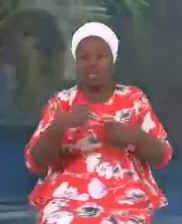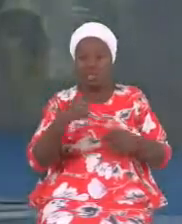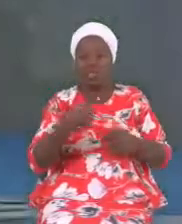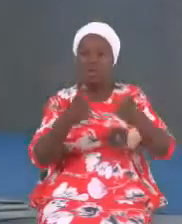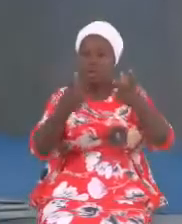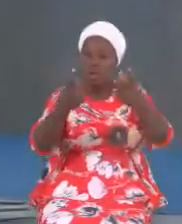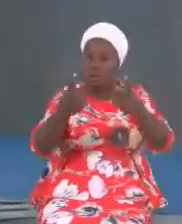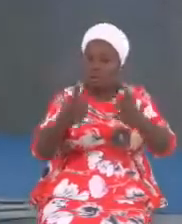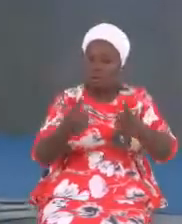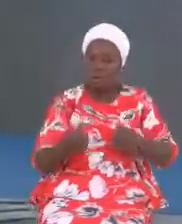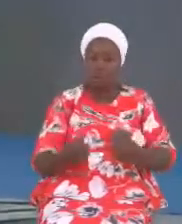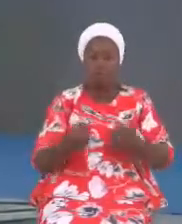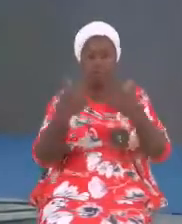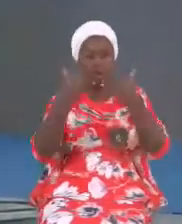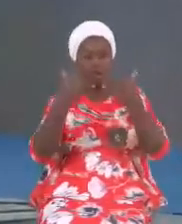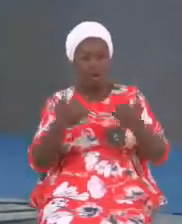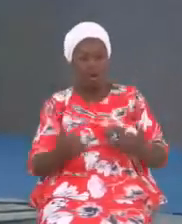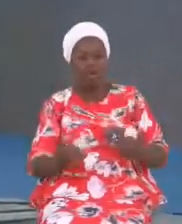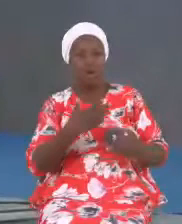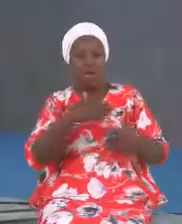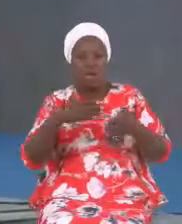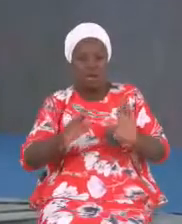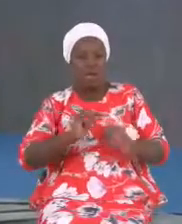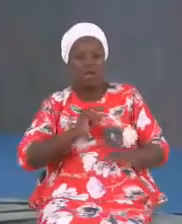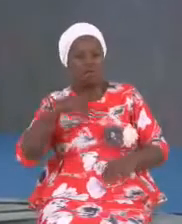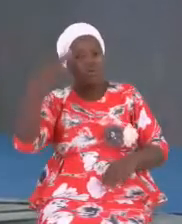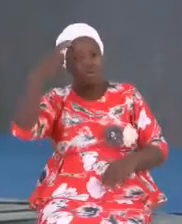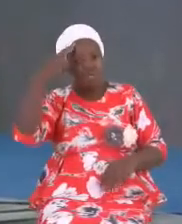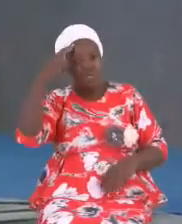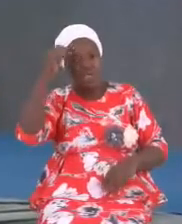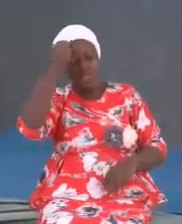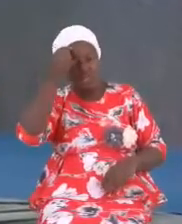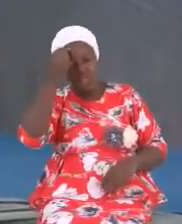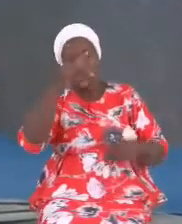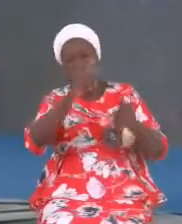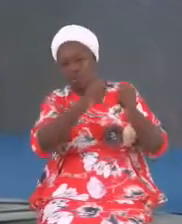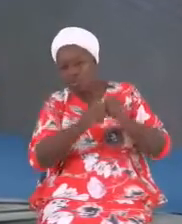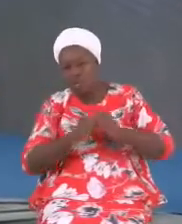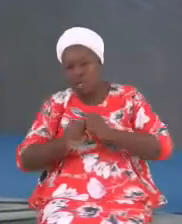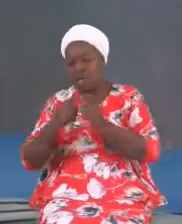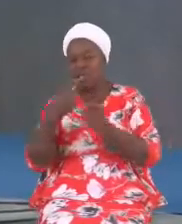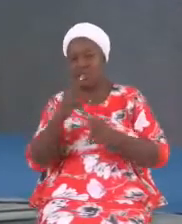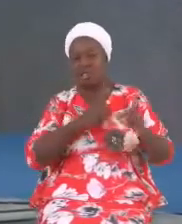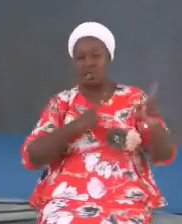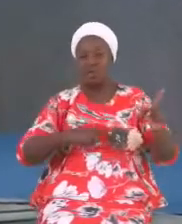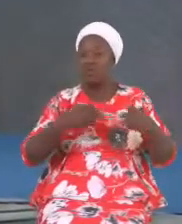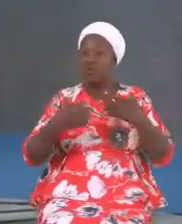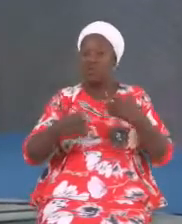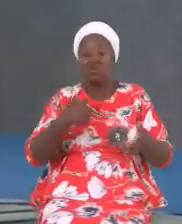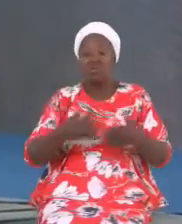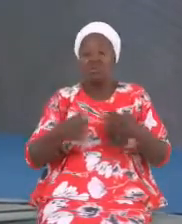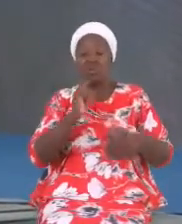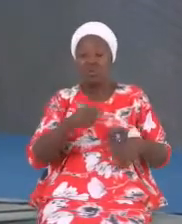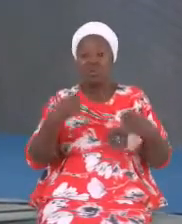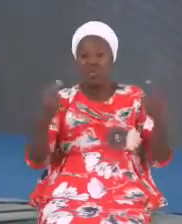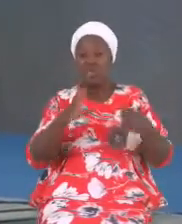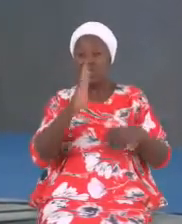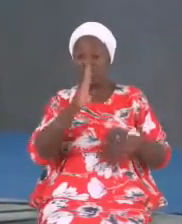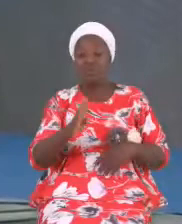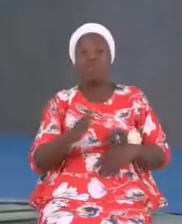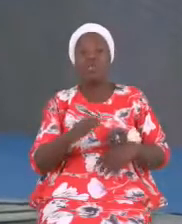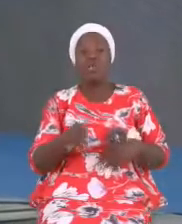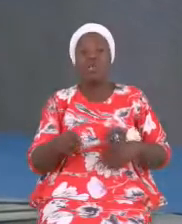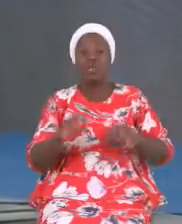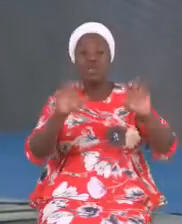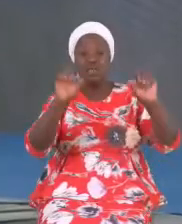us reason together, says the Lord. Though your sins be as scarlet, though they be red